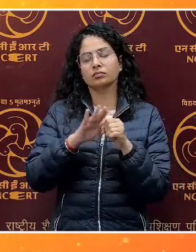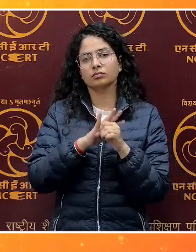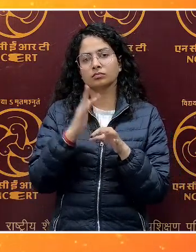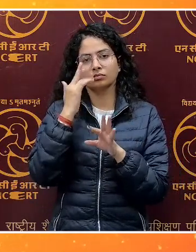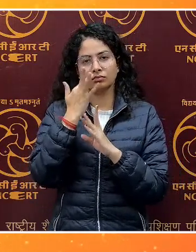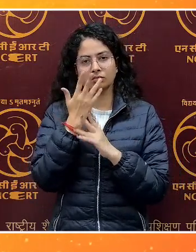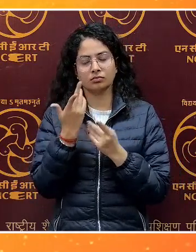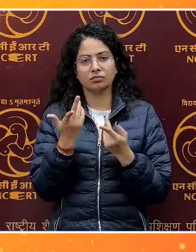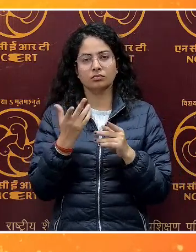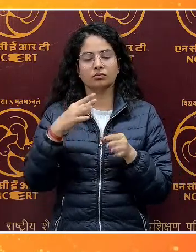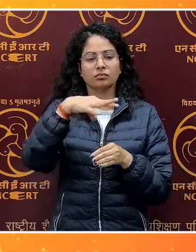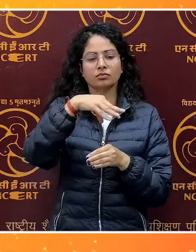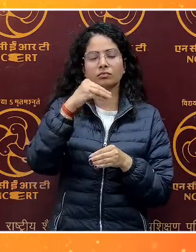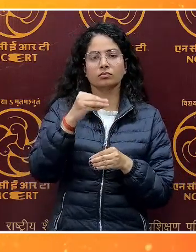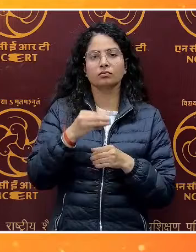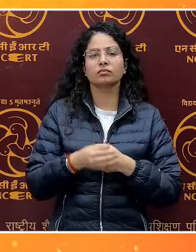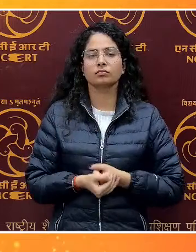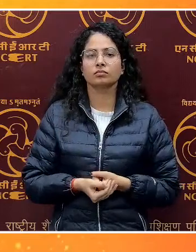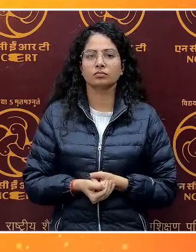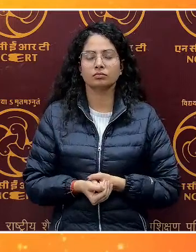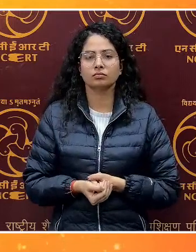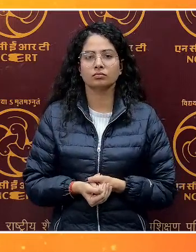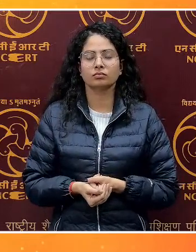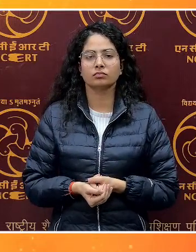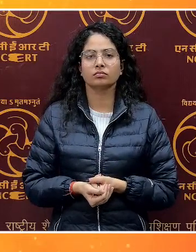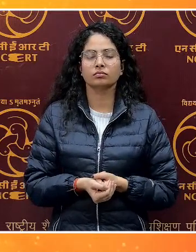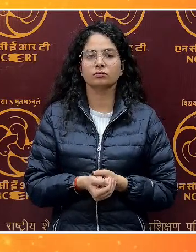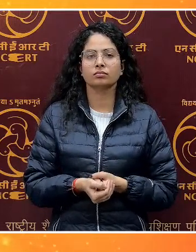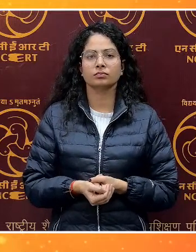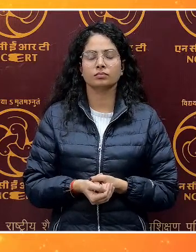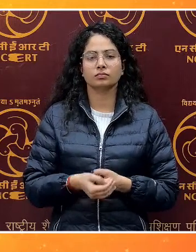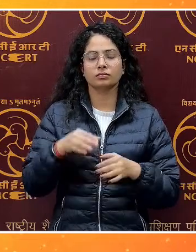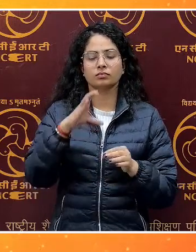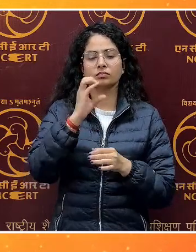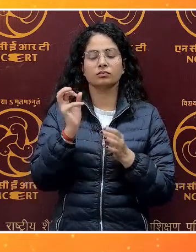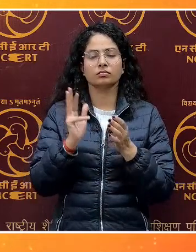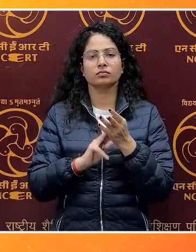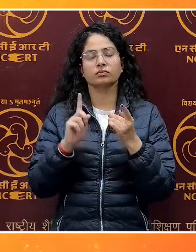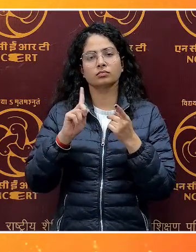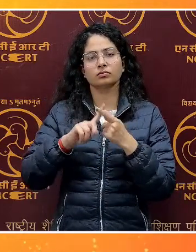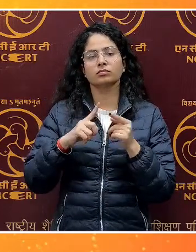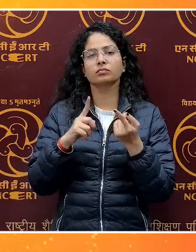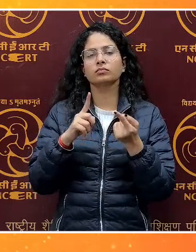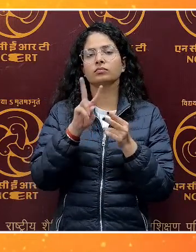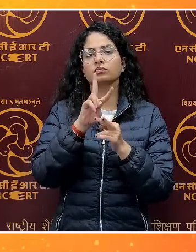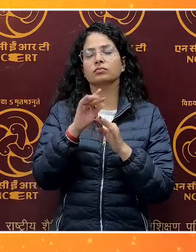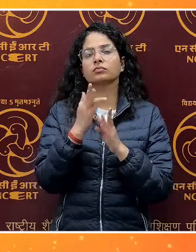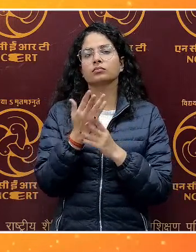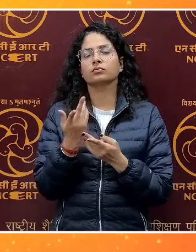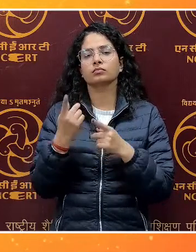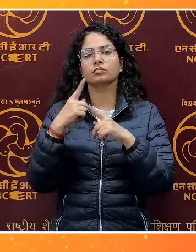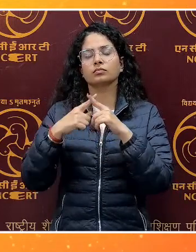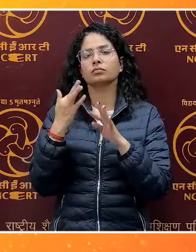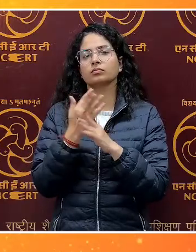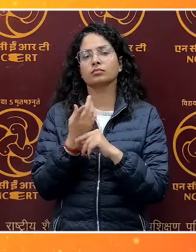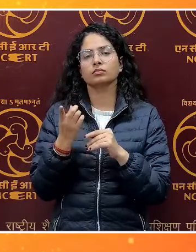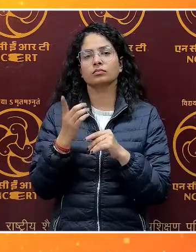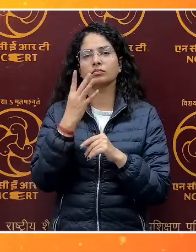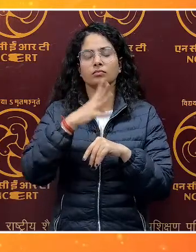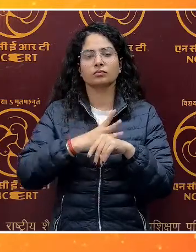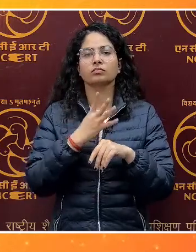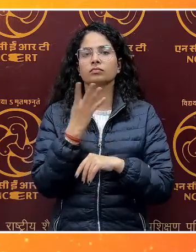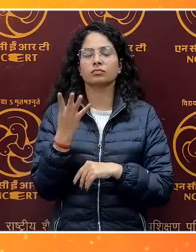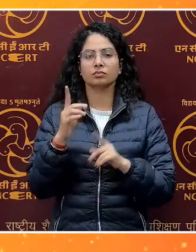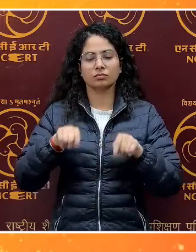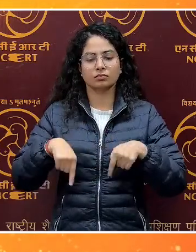in shape. Okay, so what is the volume of a cone? 1 upon 3 pi r square h. We have multiplied it 4 times